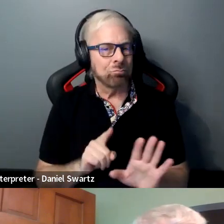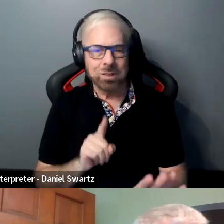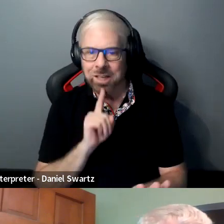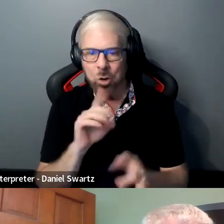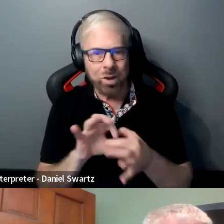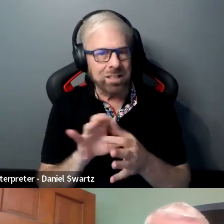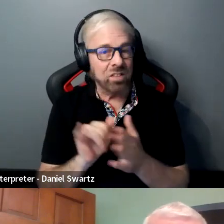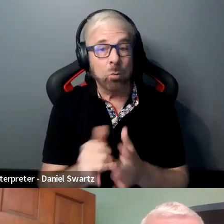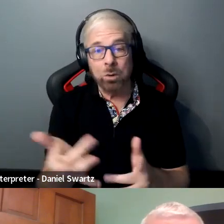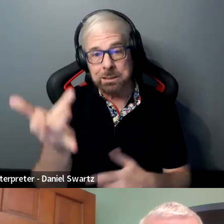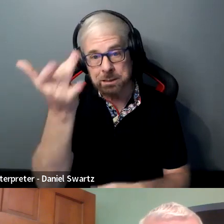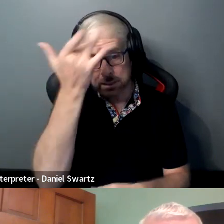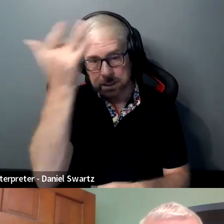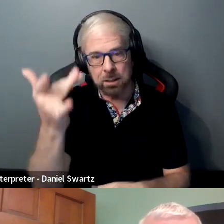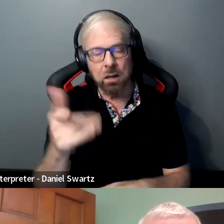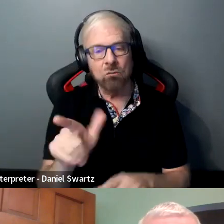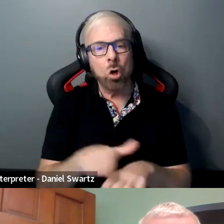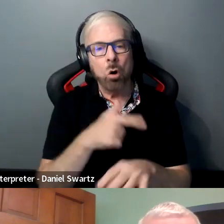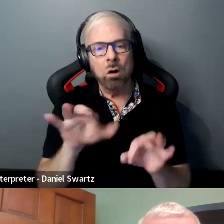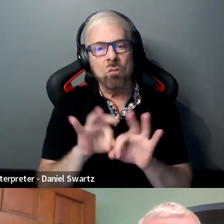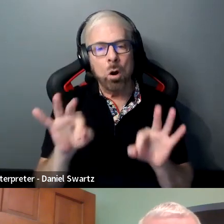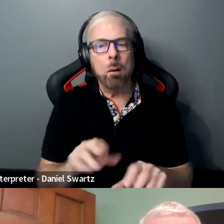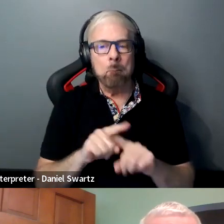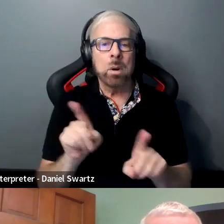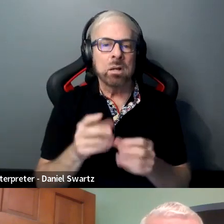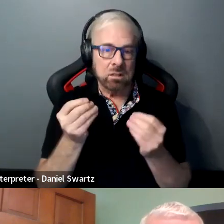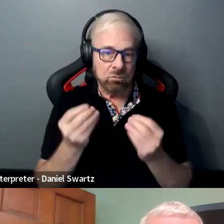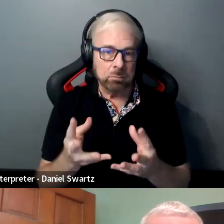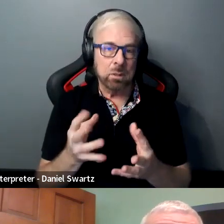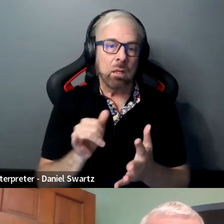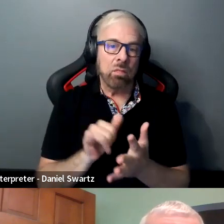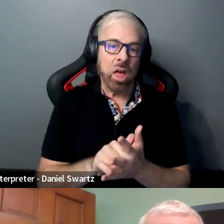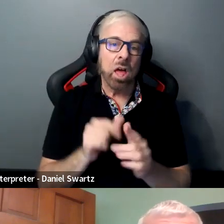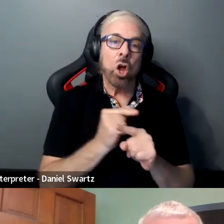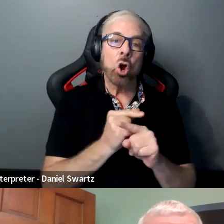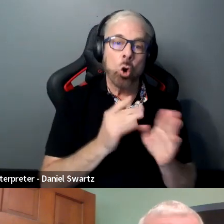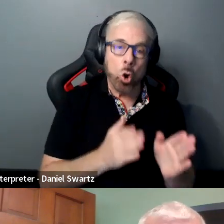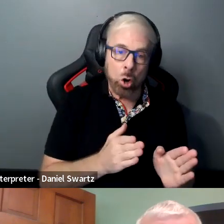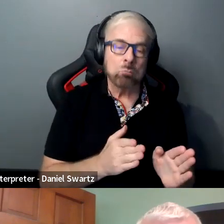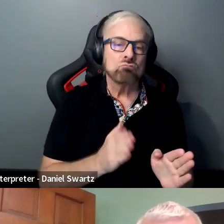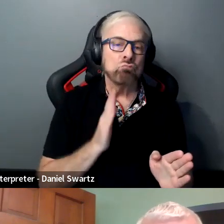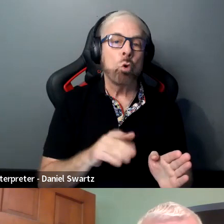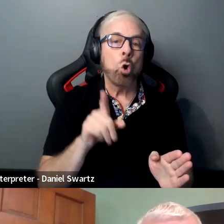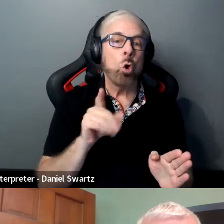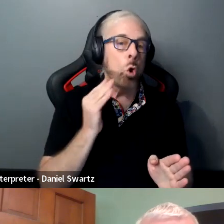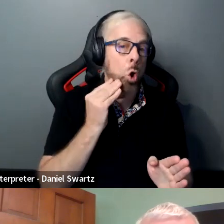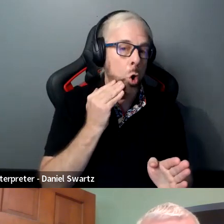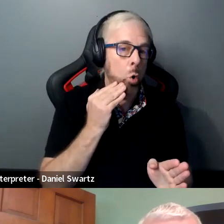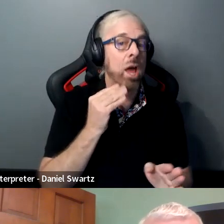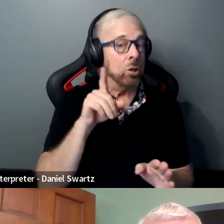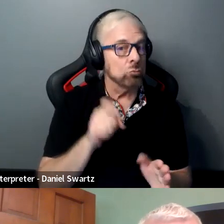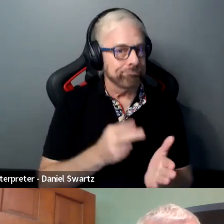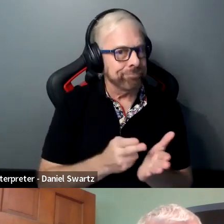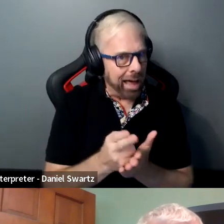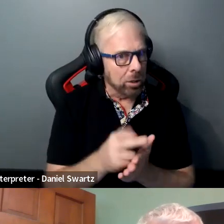forms, but this is information that a guardian would know, and quite frankly, should know. It's